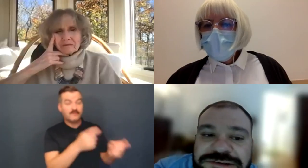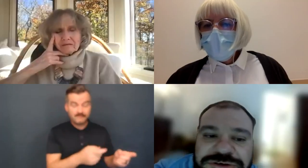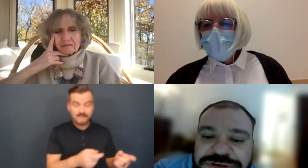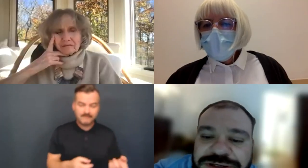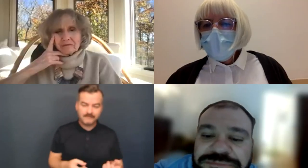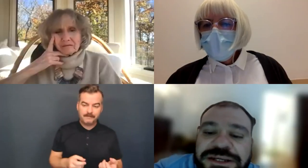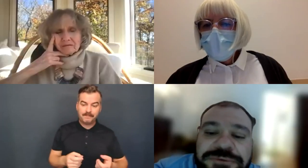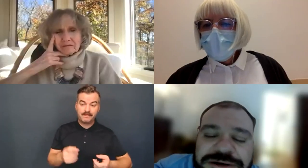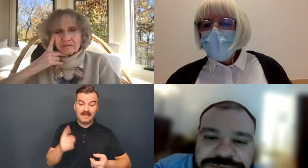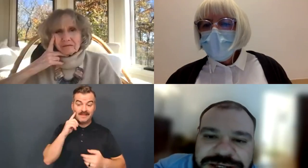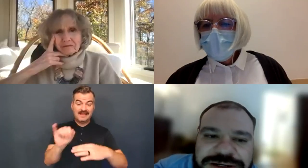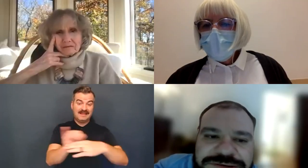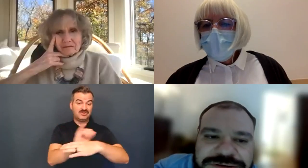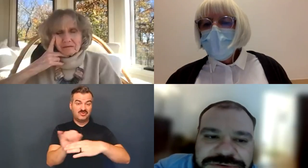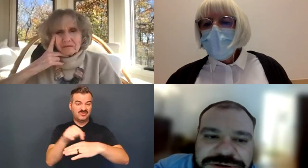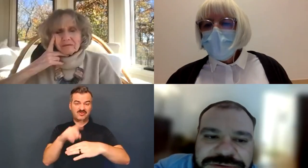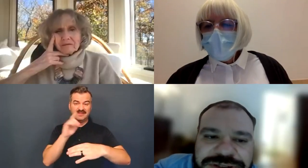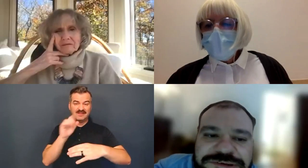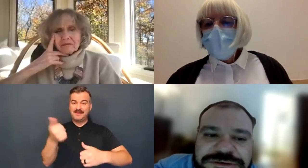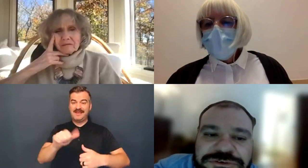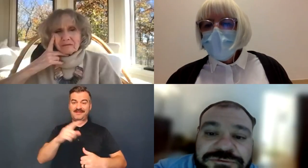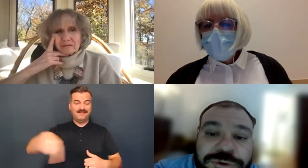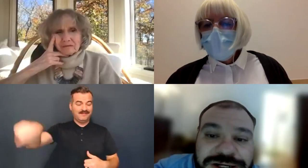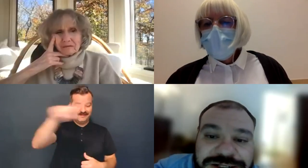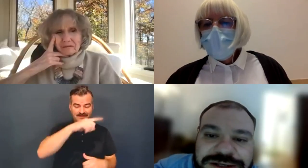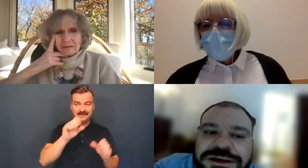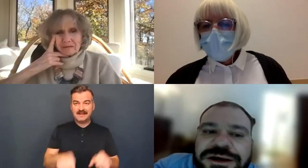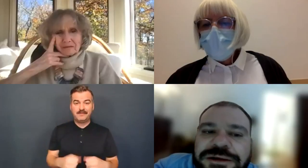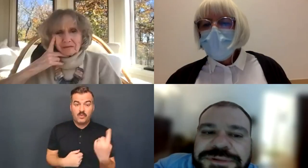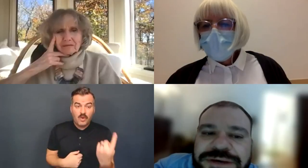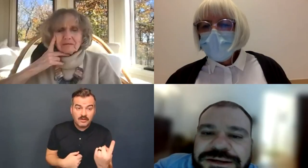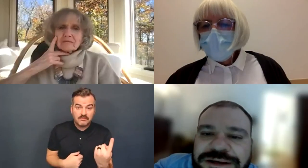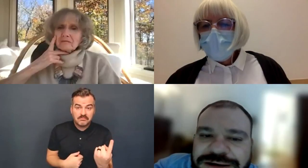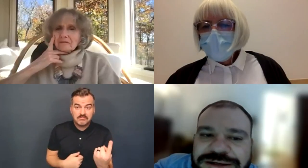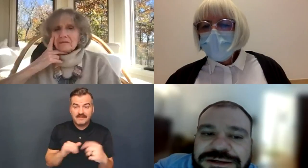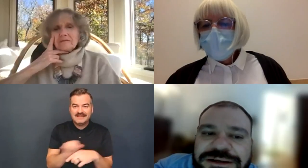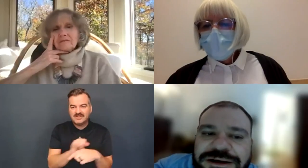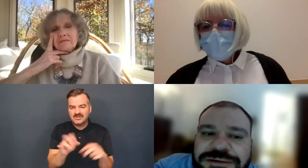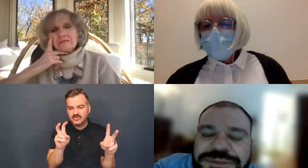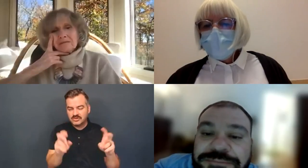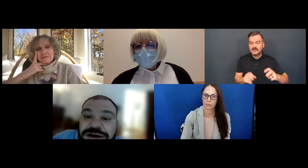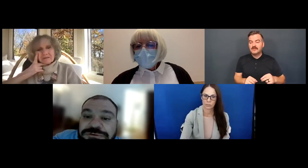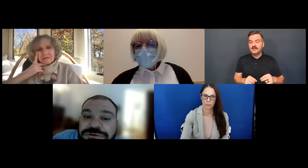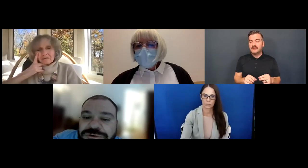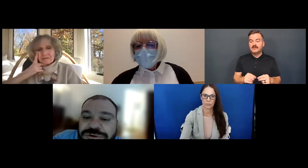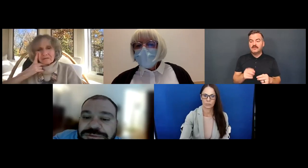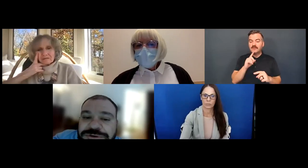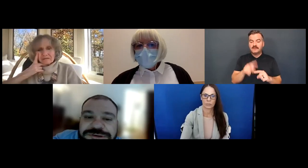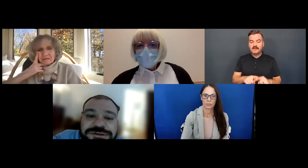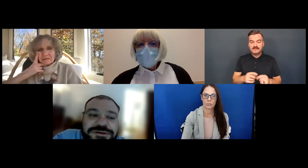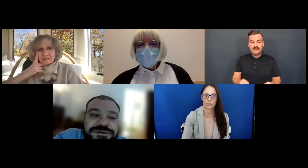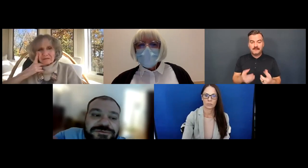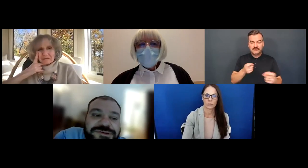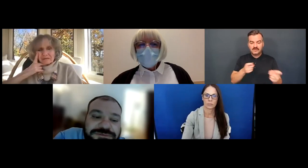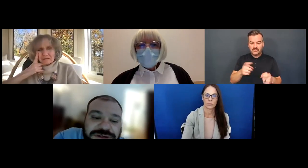that an institution can be anywhere, right? An institution, can be an institution of one, um, depending on, um, the amount of control the